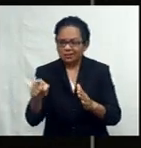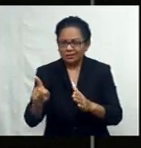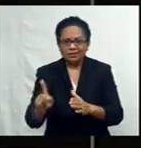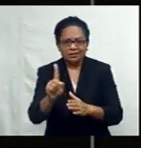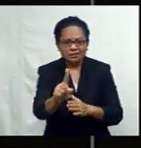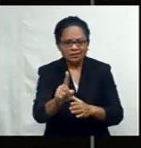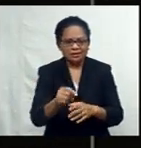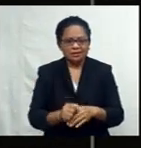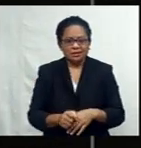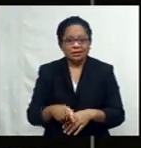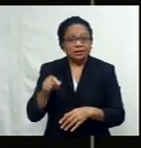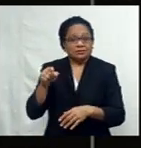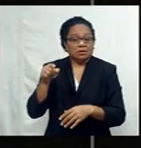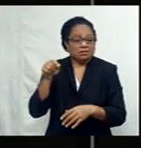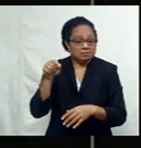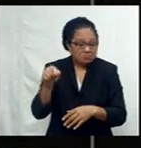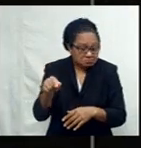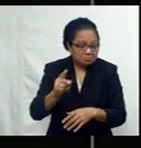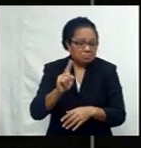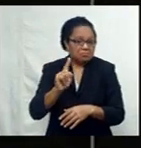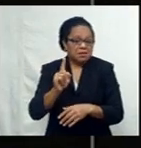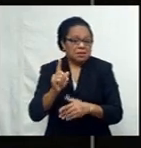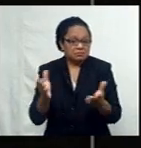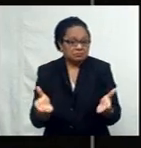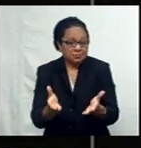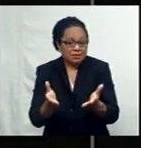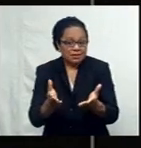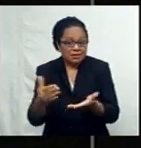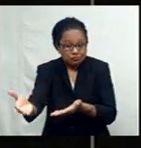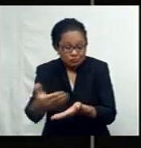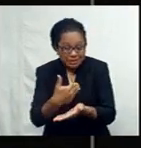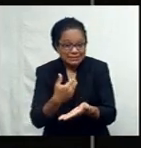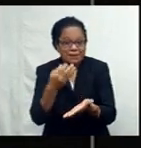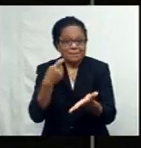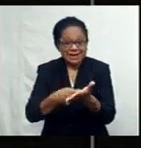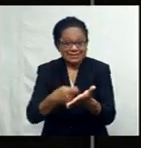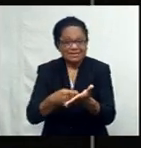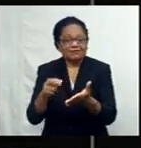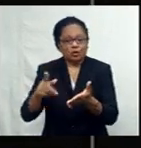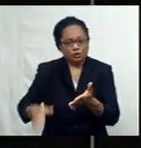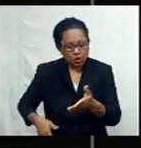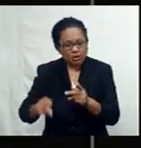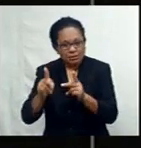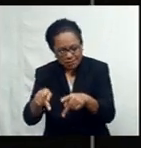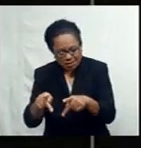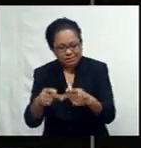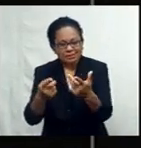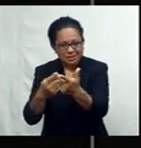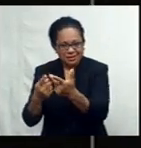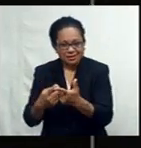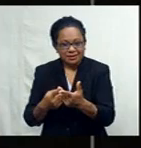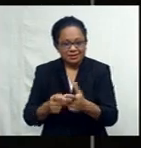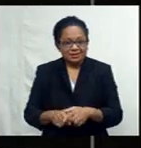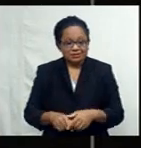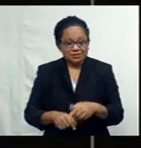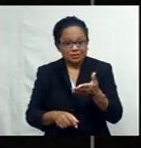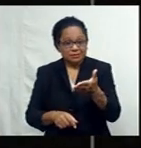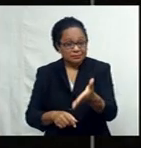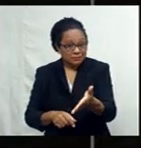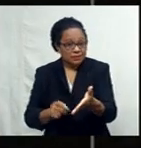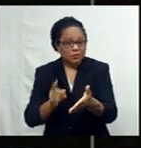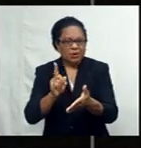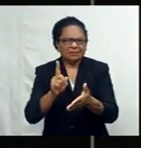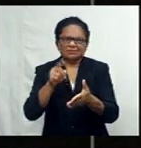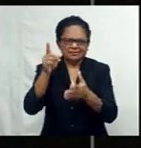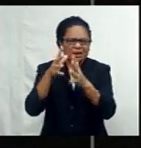money for a playground and a dog park, and set up a reading program. The local politician is a small Cavalier King Charles Spaniel pup